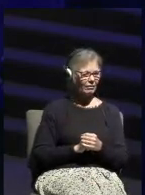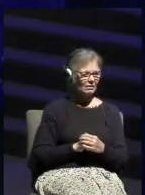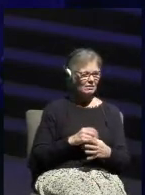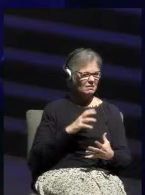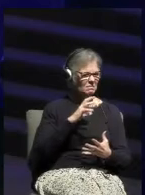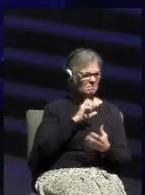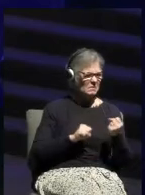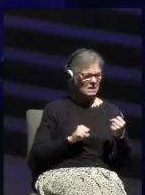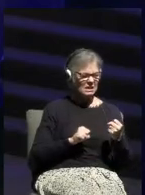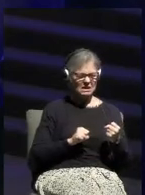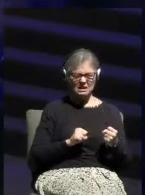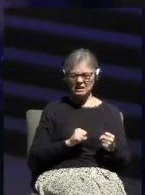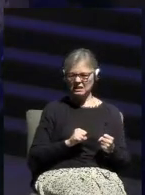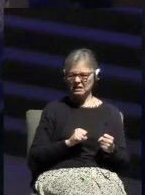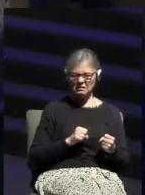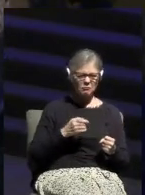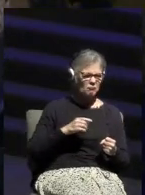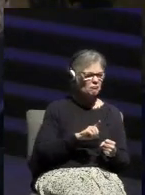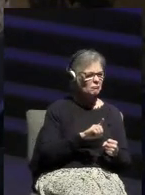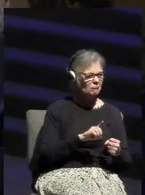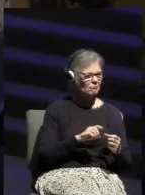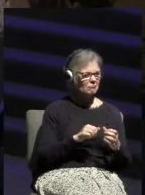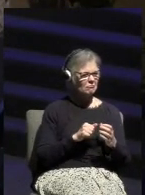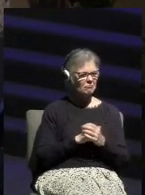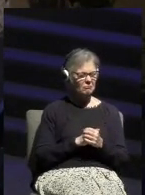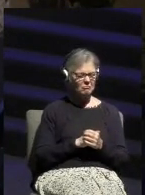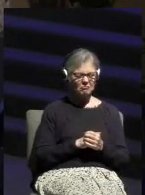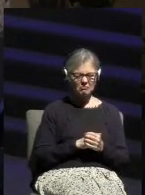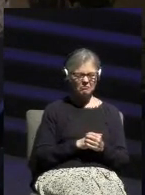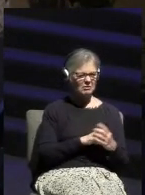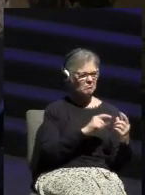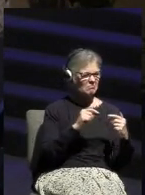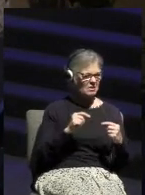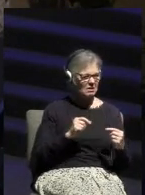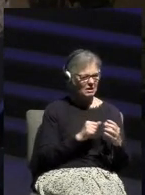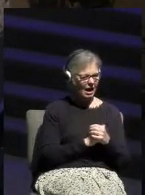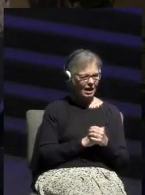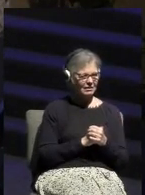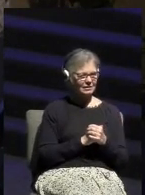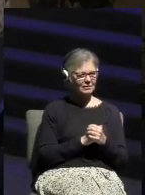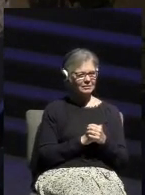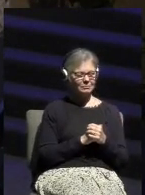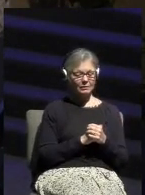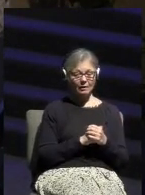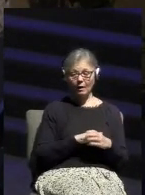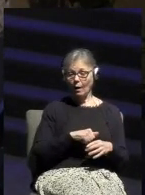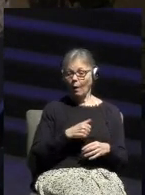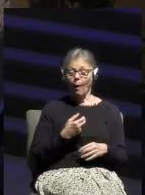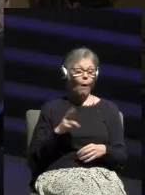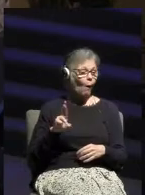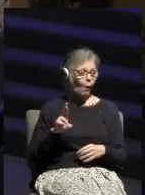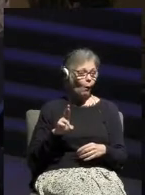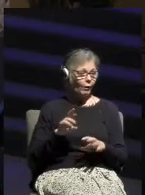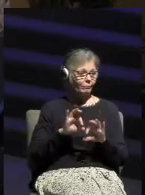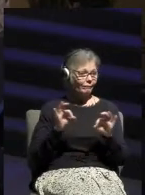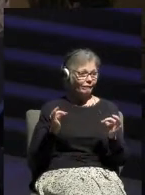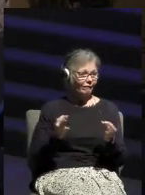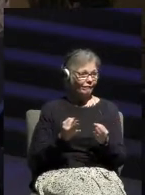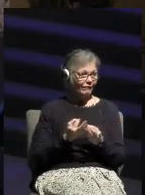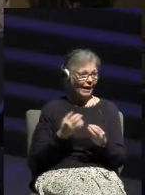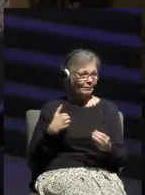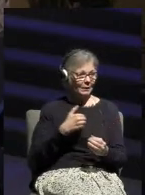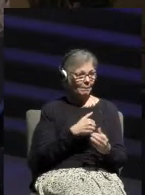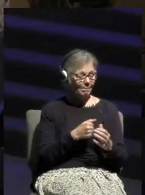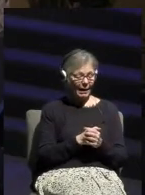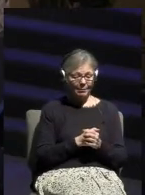That coworker who's always berating, and the family member who's always making fun of you, and the